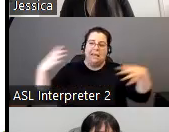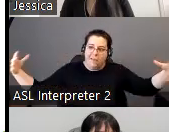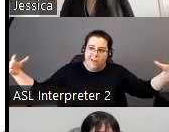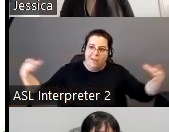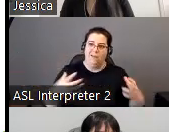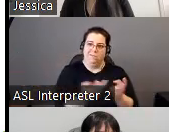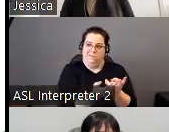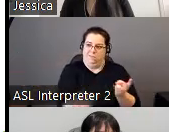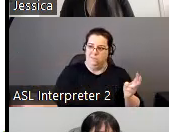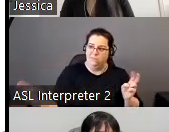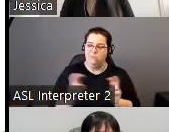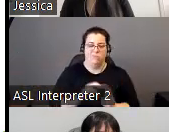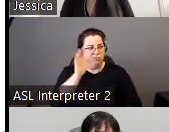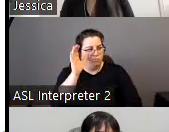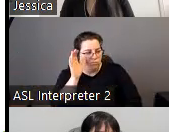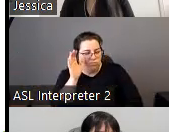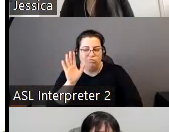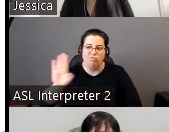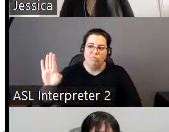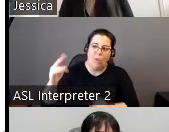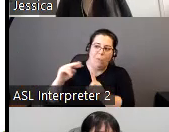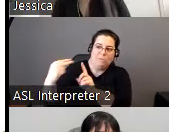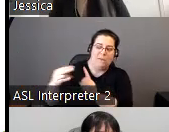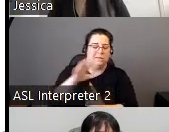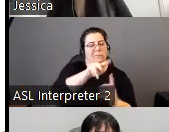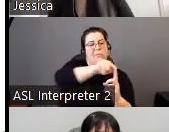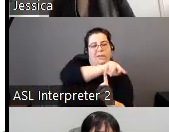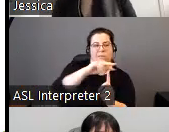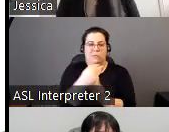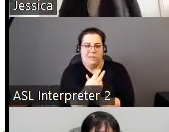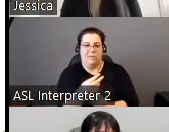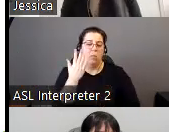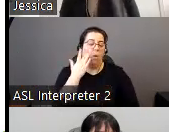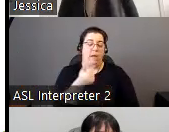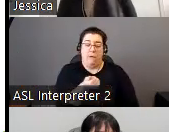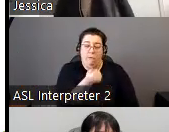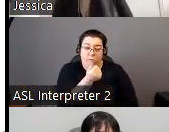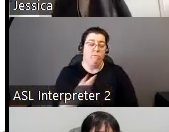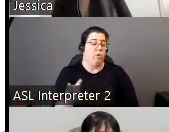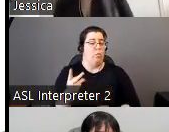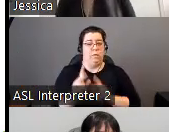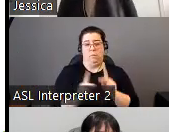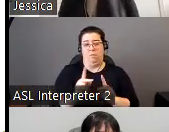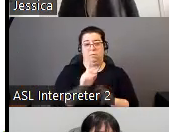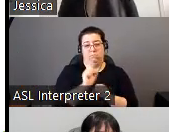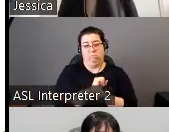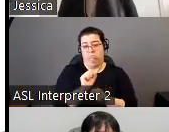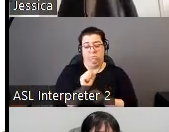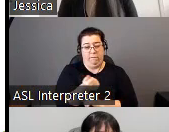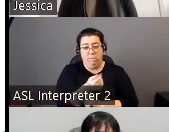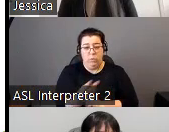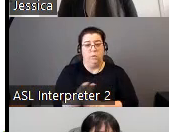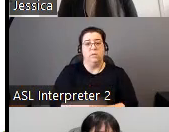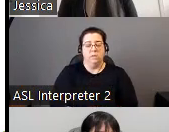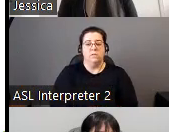hear things from their end, because it is a very specific small group of people after all. And it's interesting to hear what